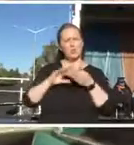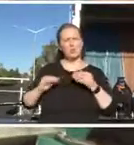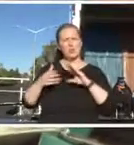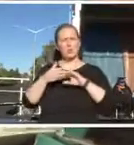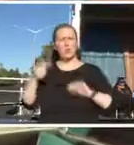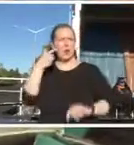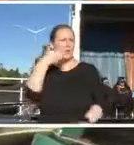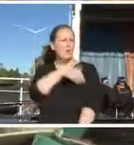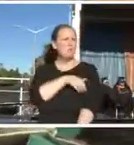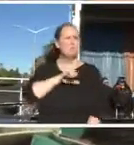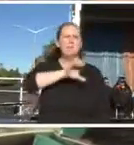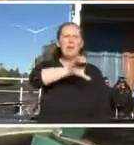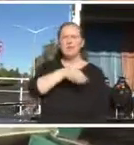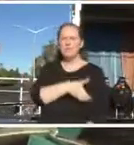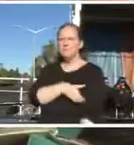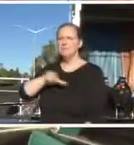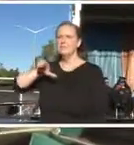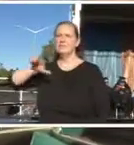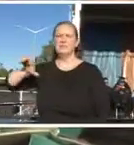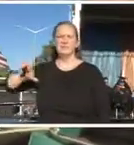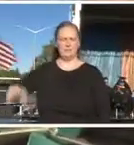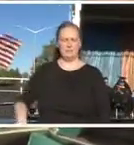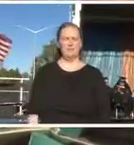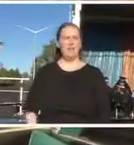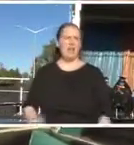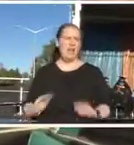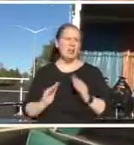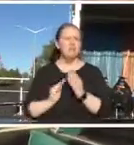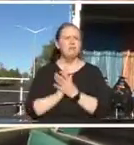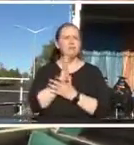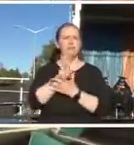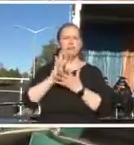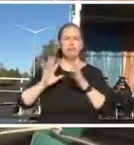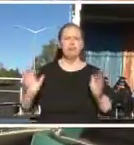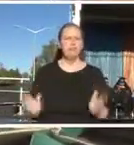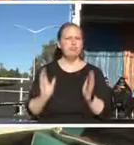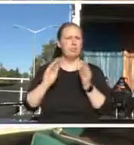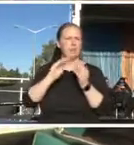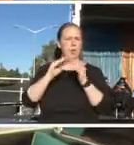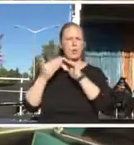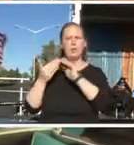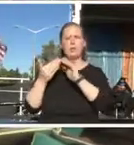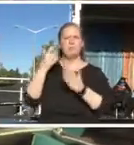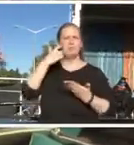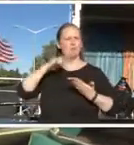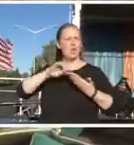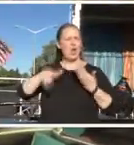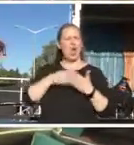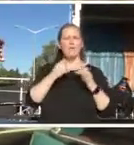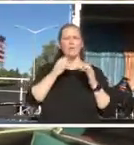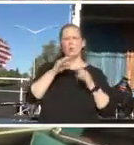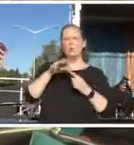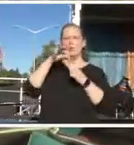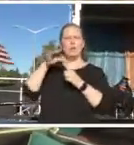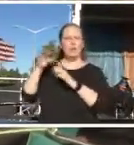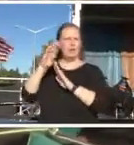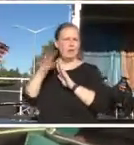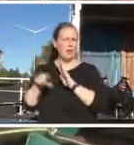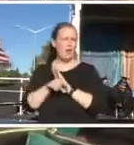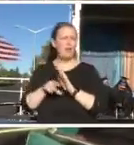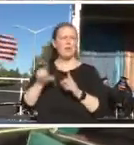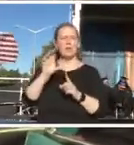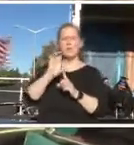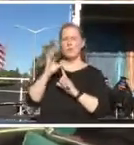one another, flourish in community, and recognize all of the unique backgrounds,